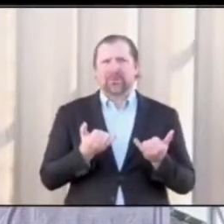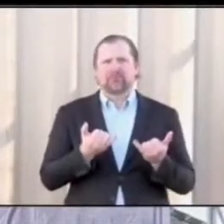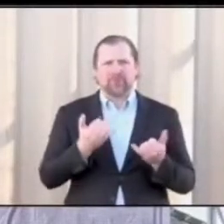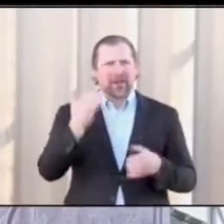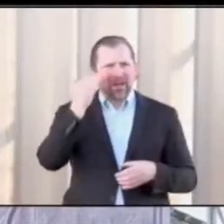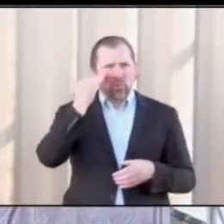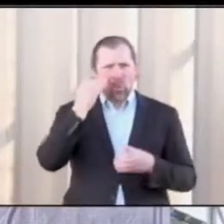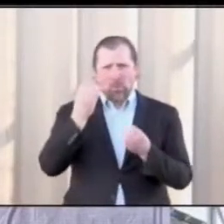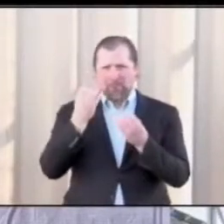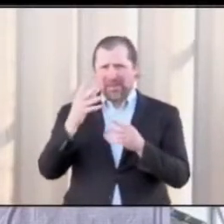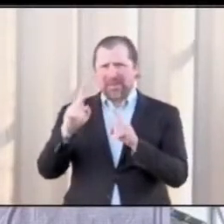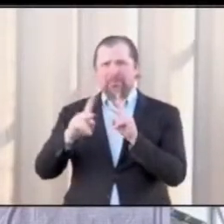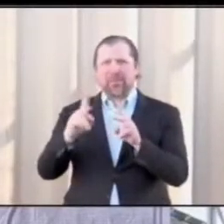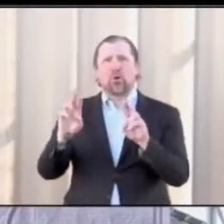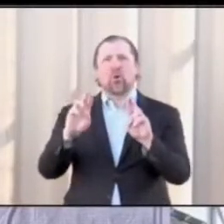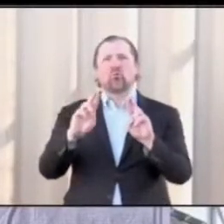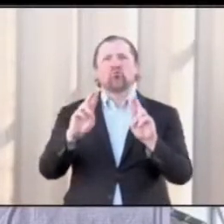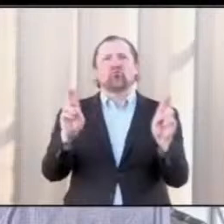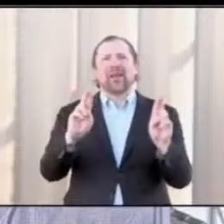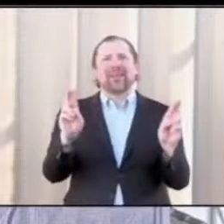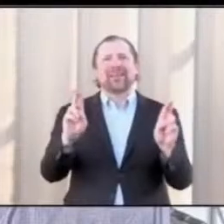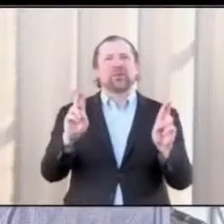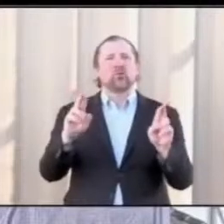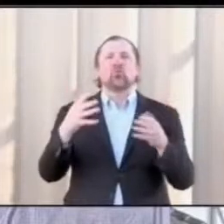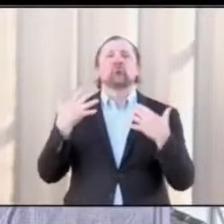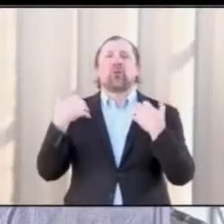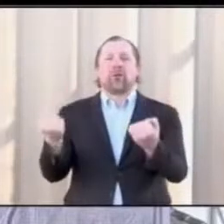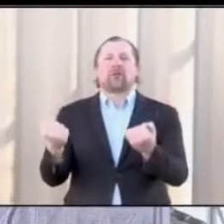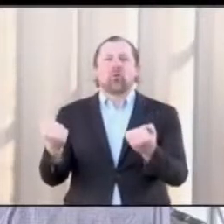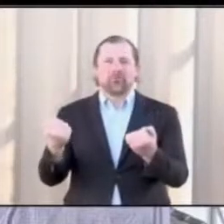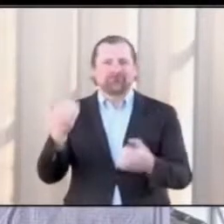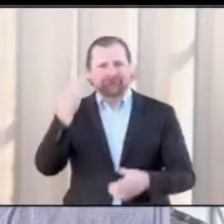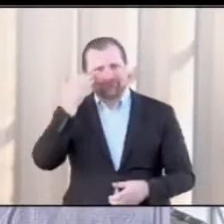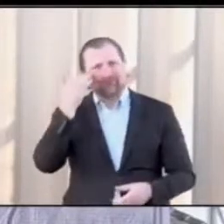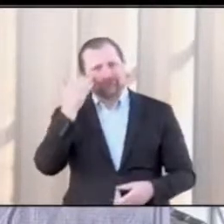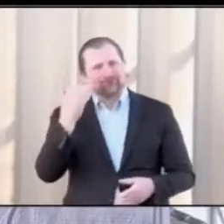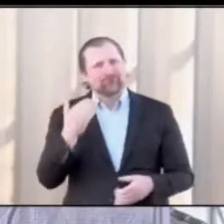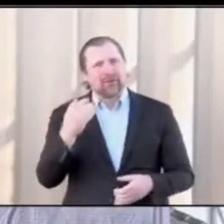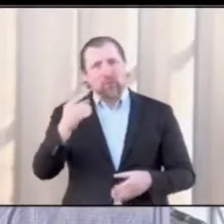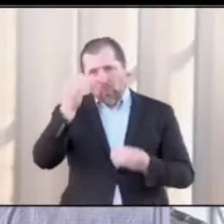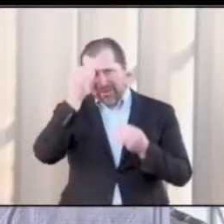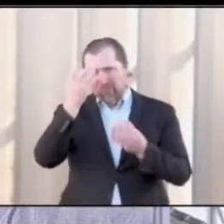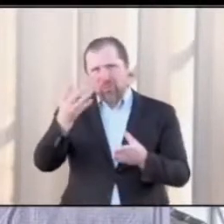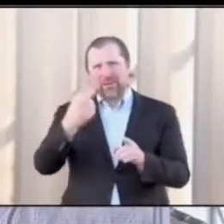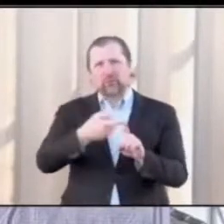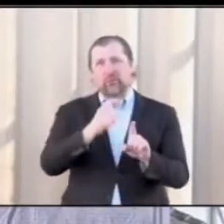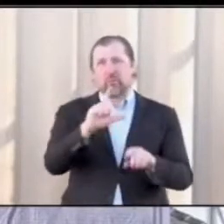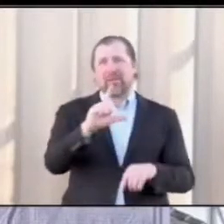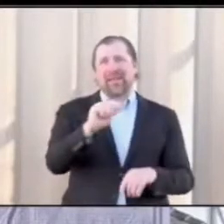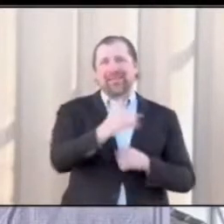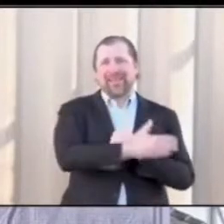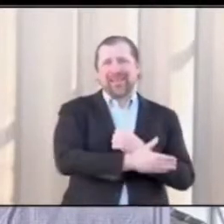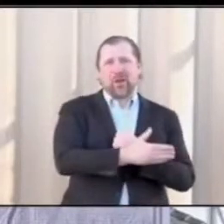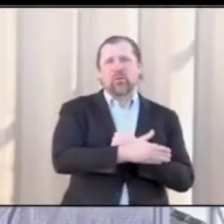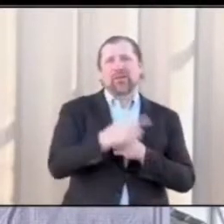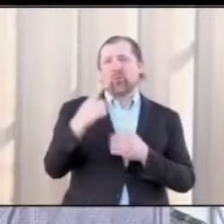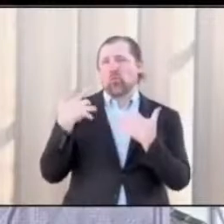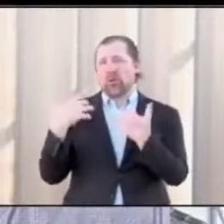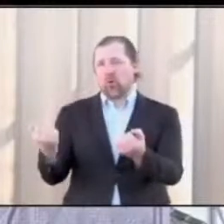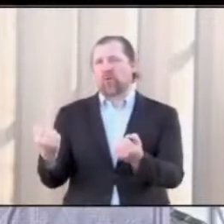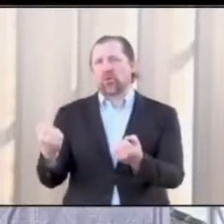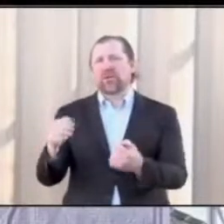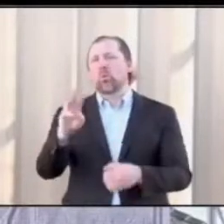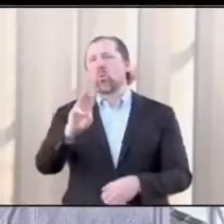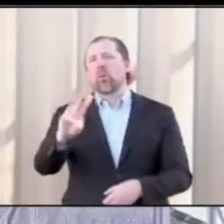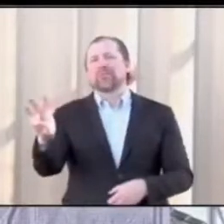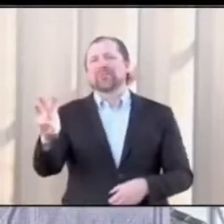there are many people who are ready to be in the stage of recovery. For information from Los Angeles County on recovery, you